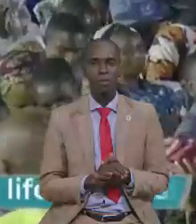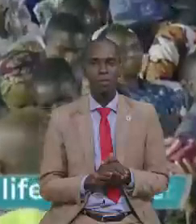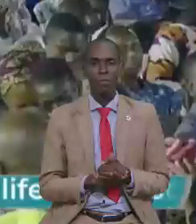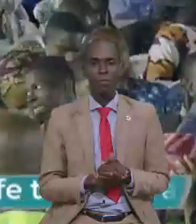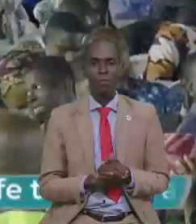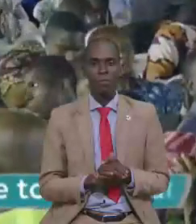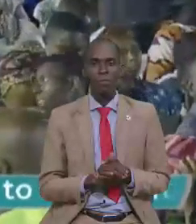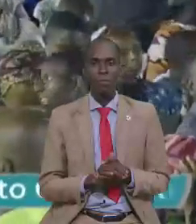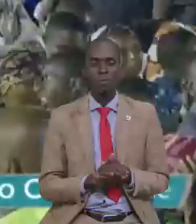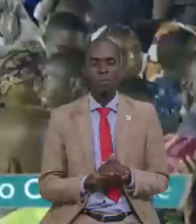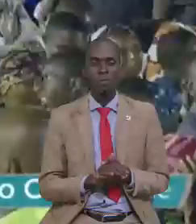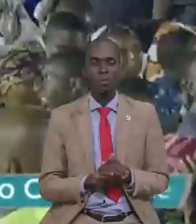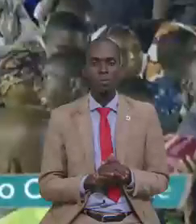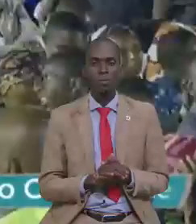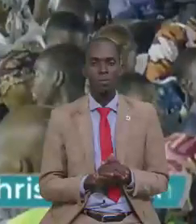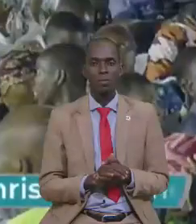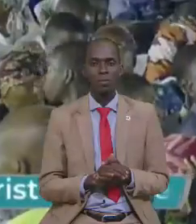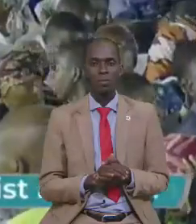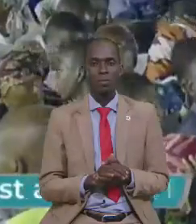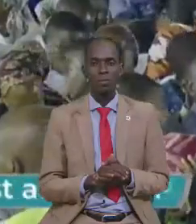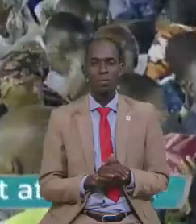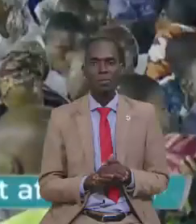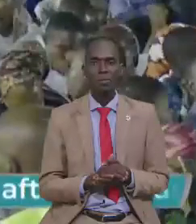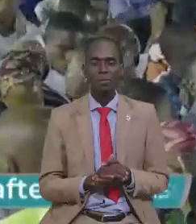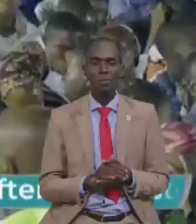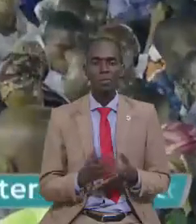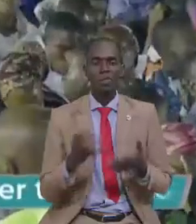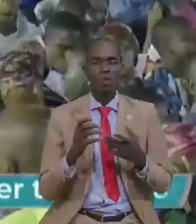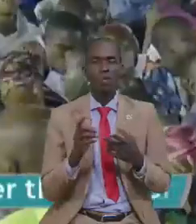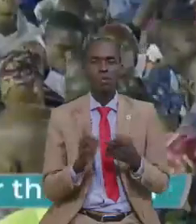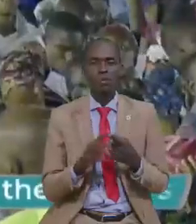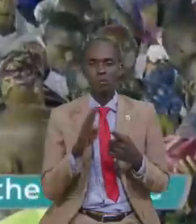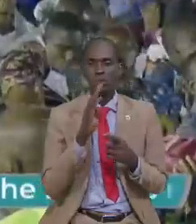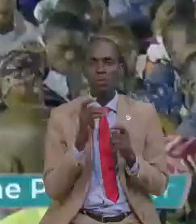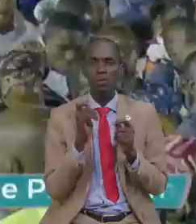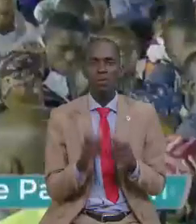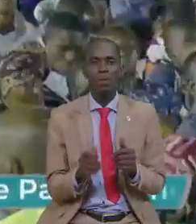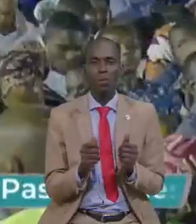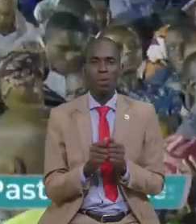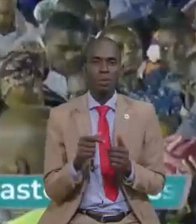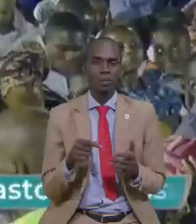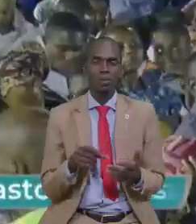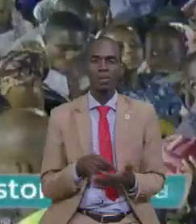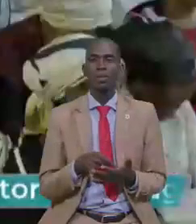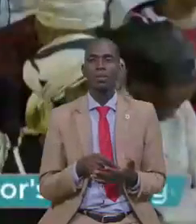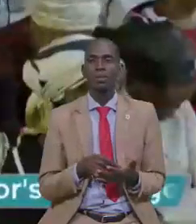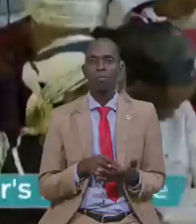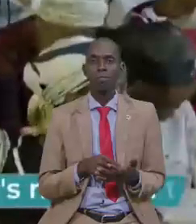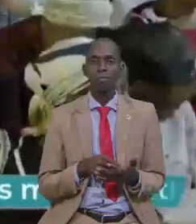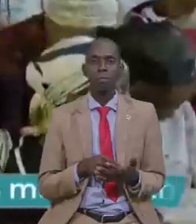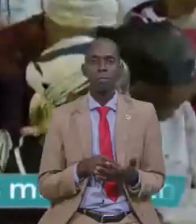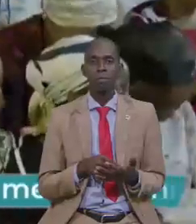Let's be fast. If we are true at the central part here, in front, can you raise your flag?